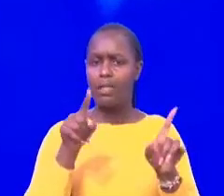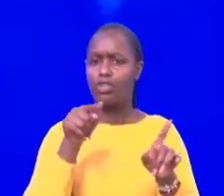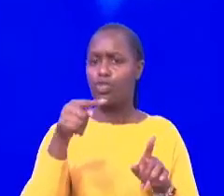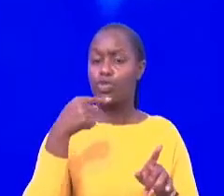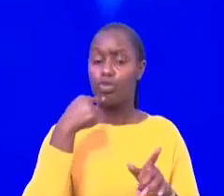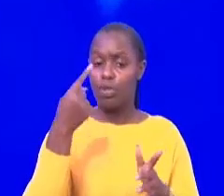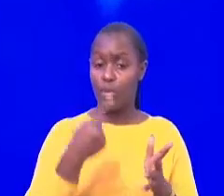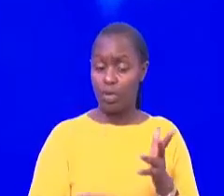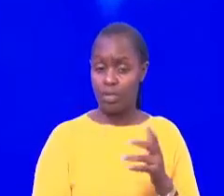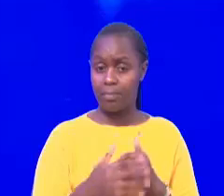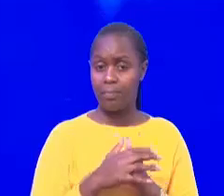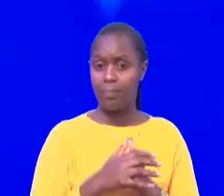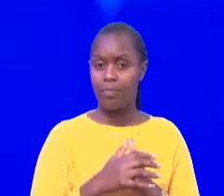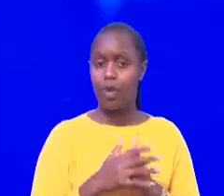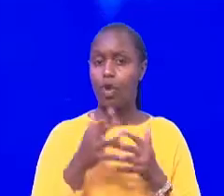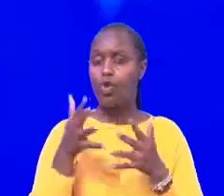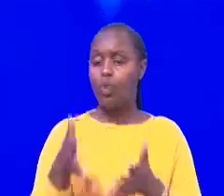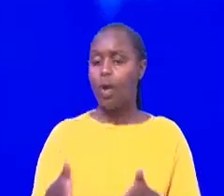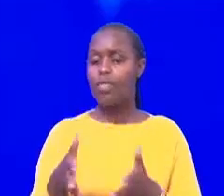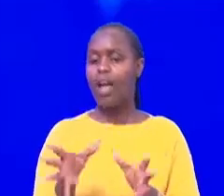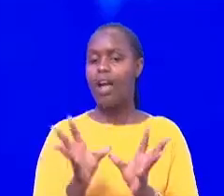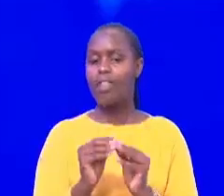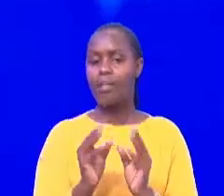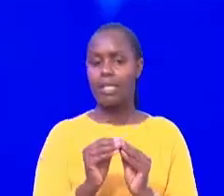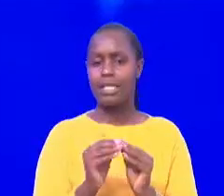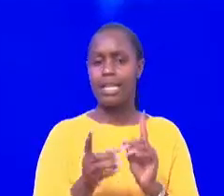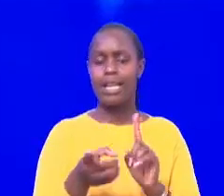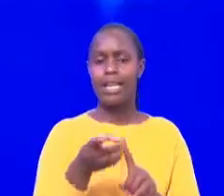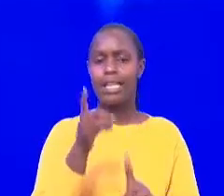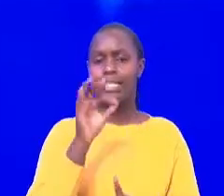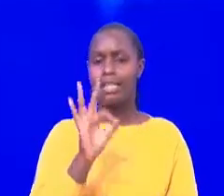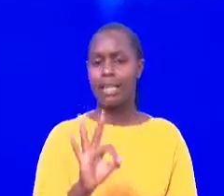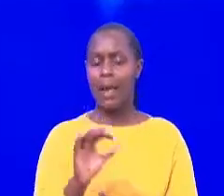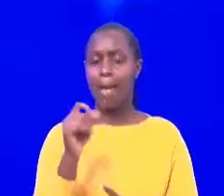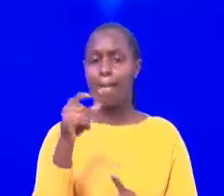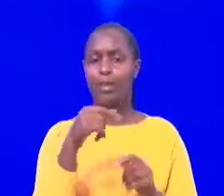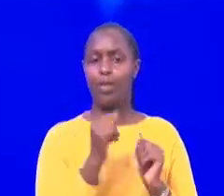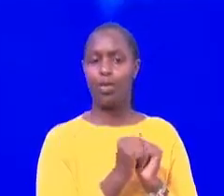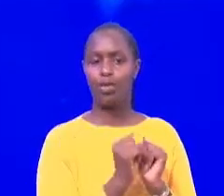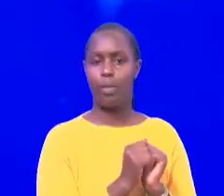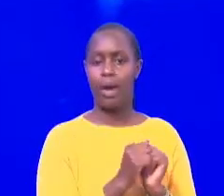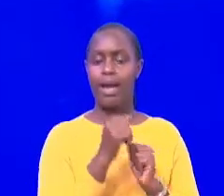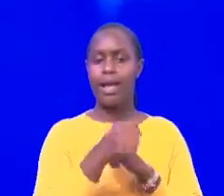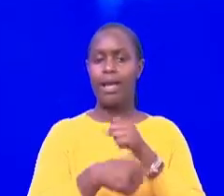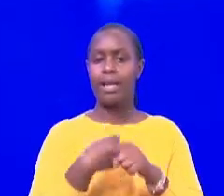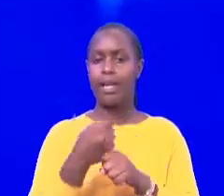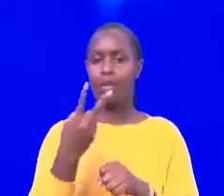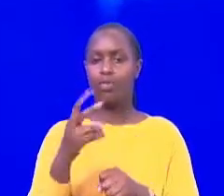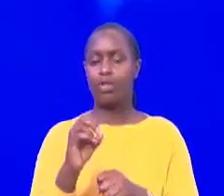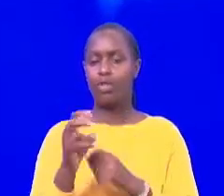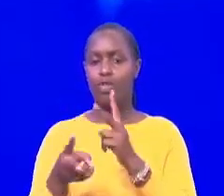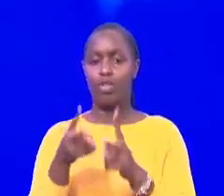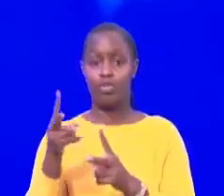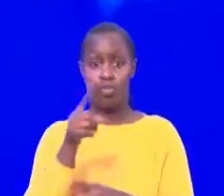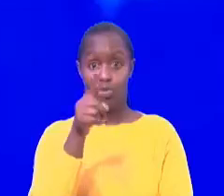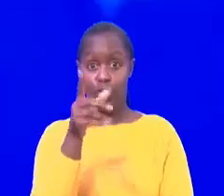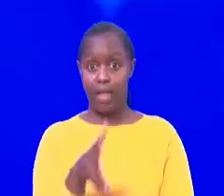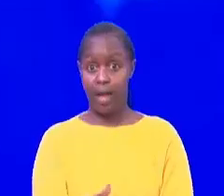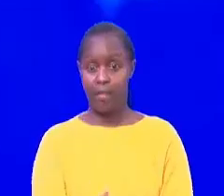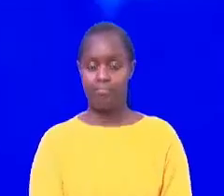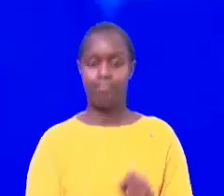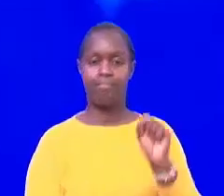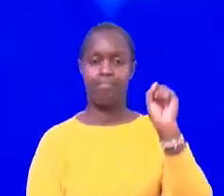a meeting on 3rd of October 2022. Yes. You were present? Yes, I was present.